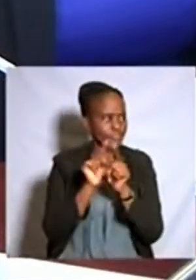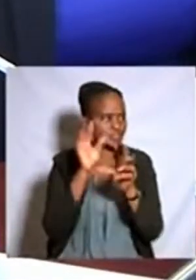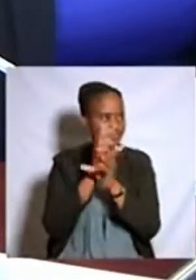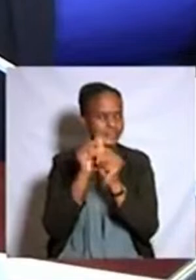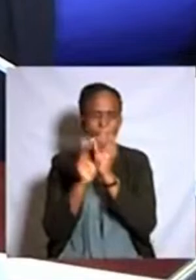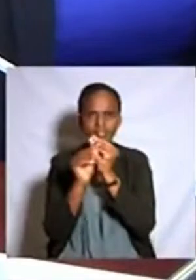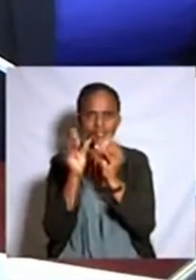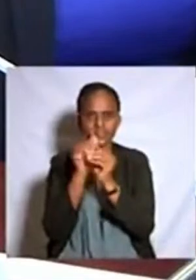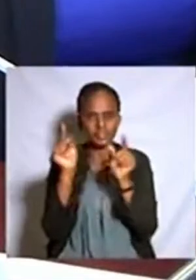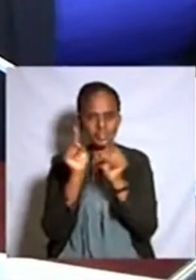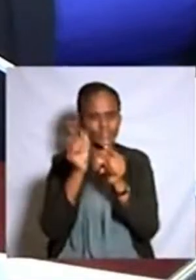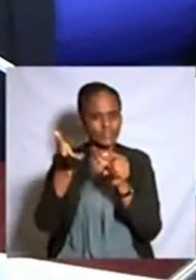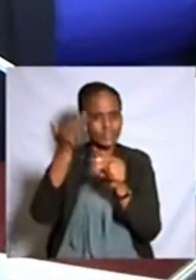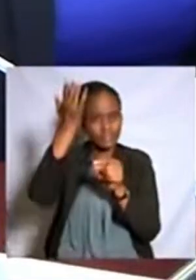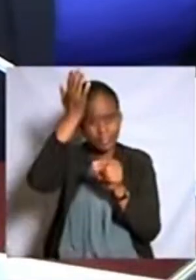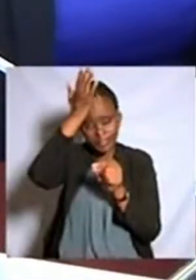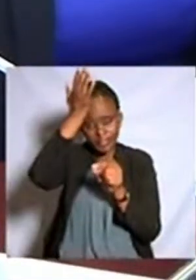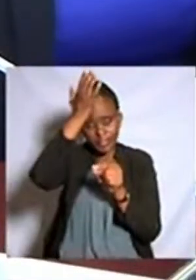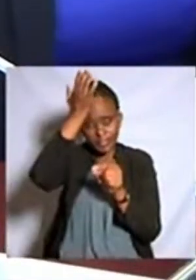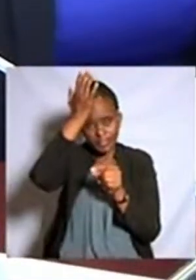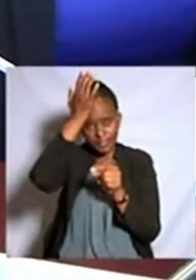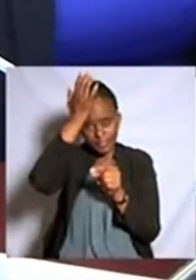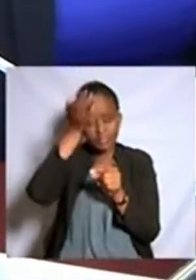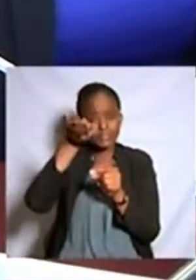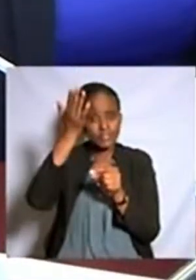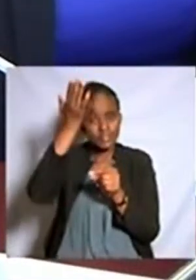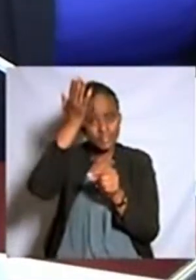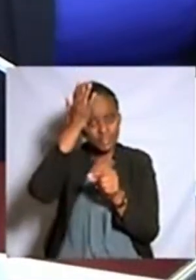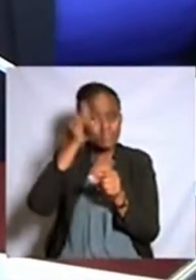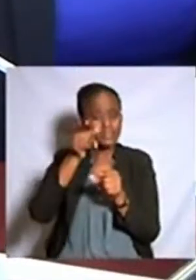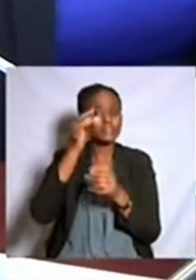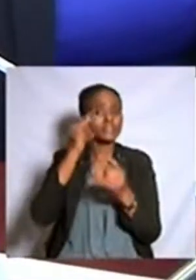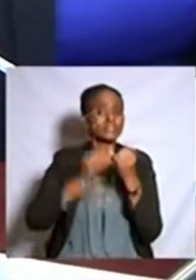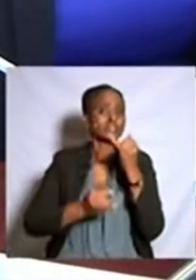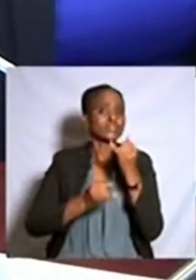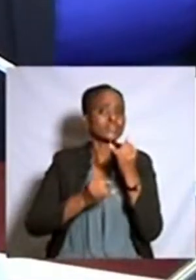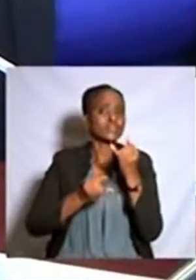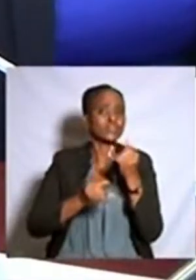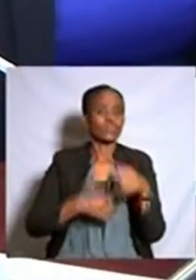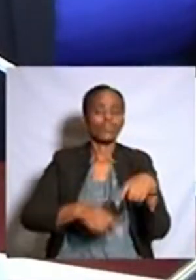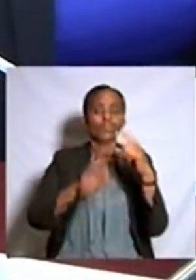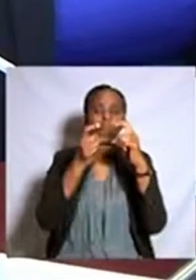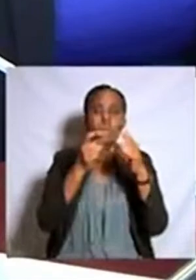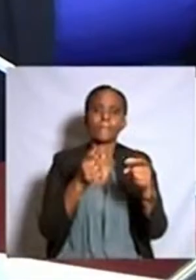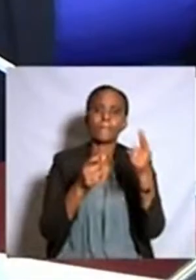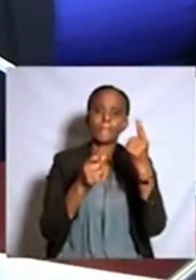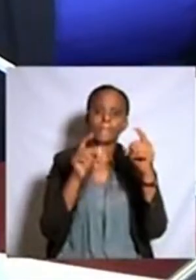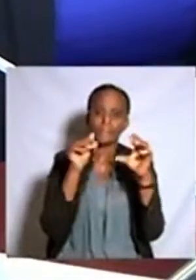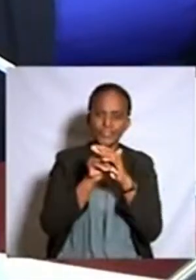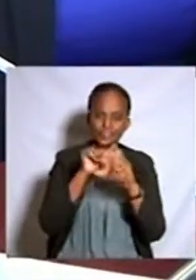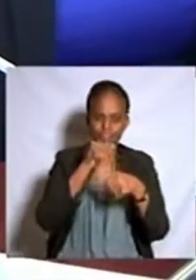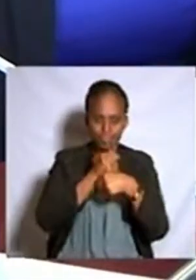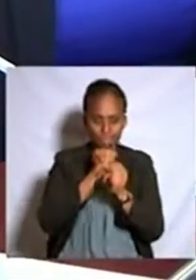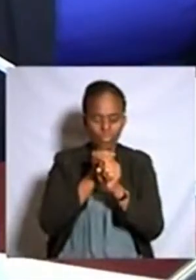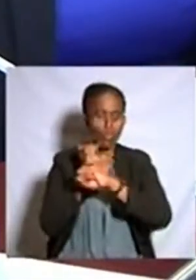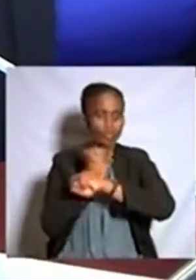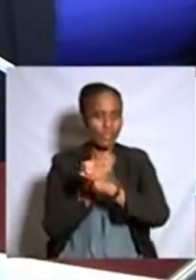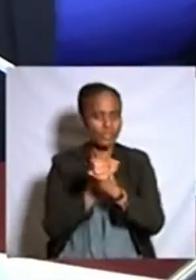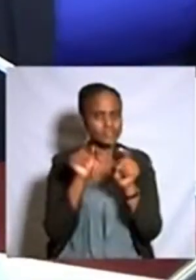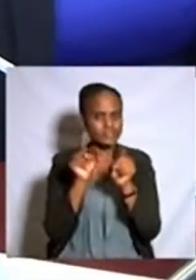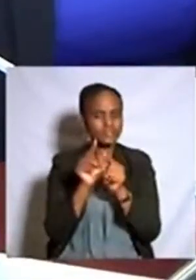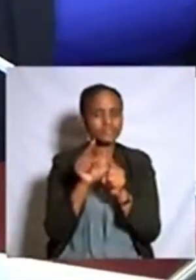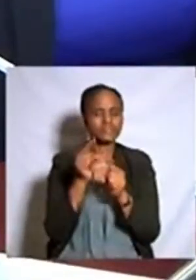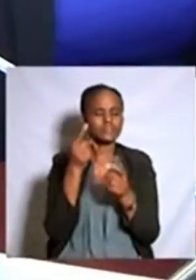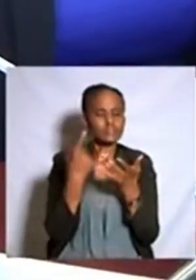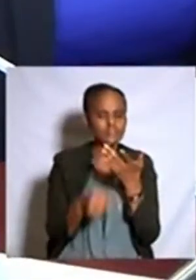and needed to be upgraded as they expired. Further, one of the challenges in the perfection of security has been the